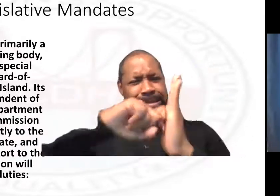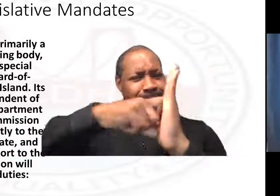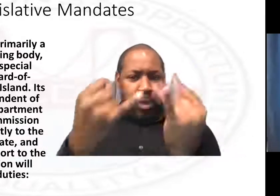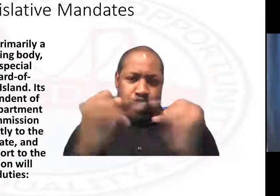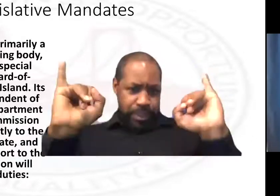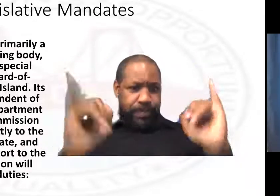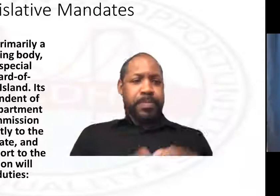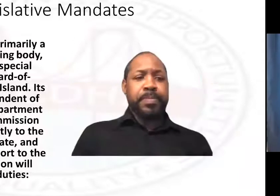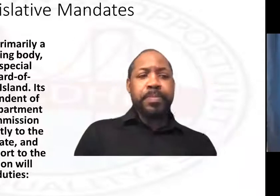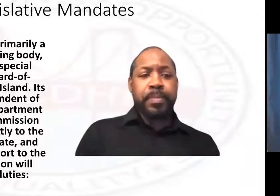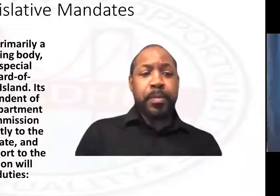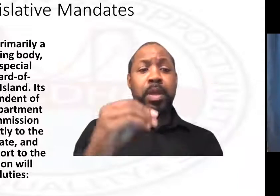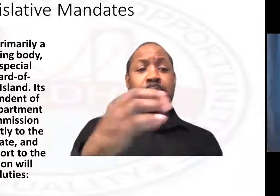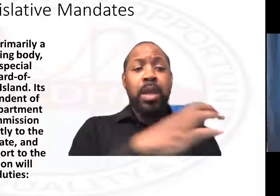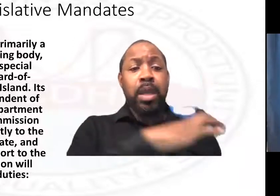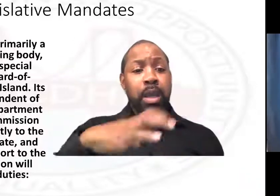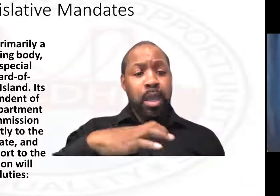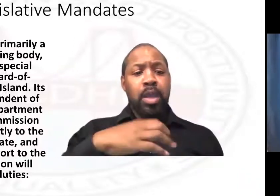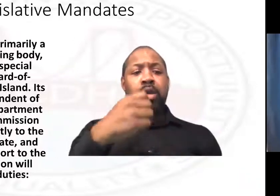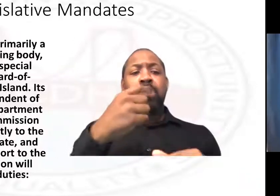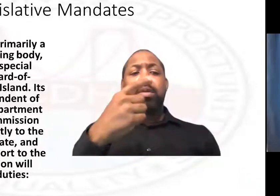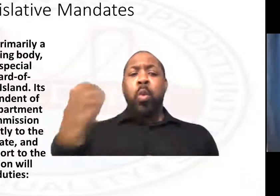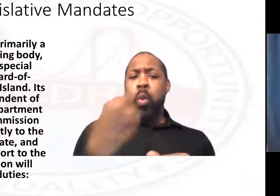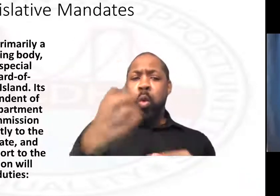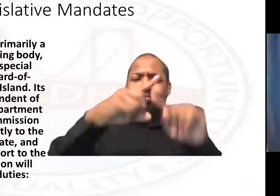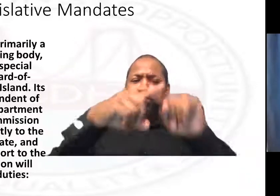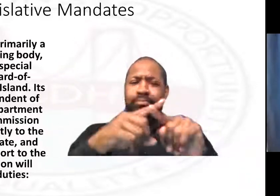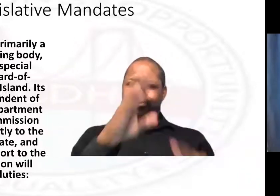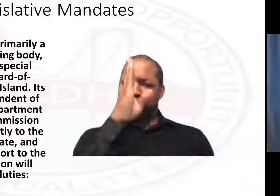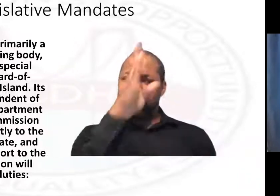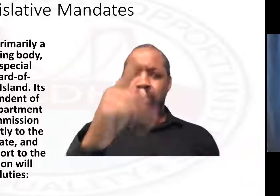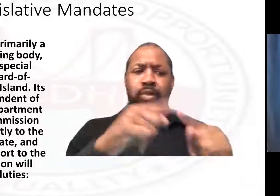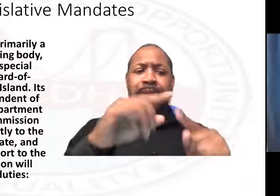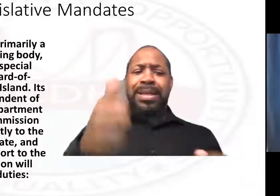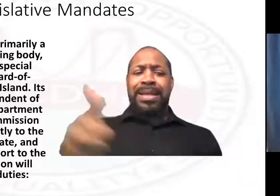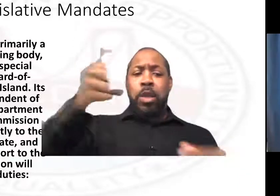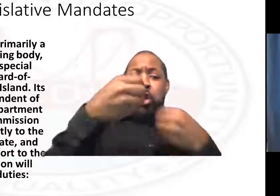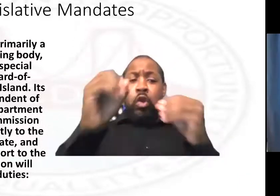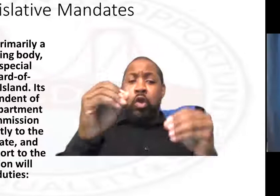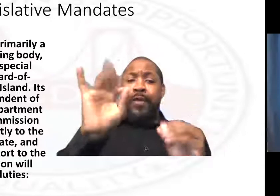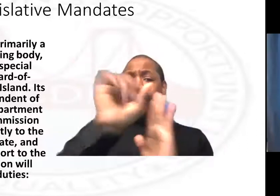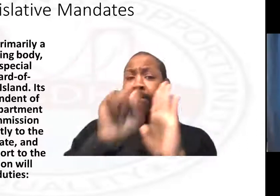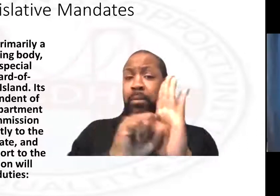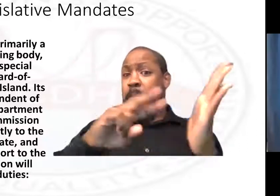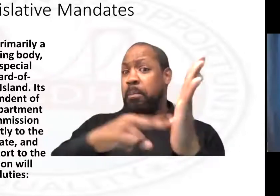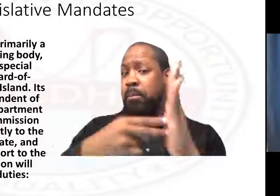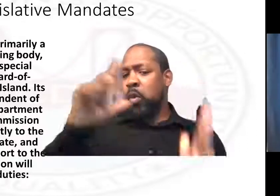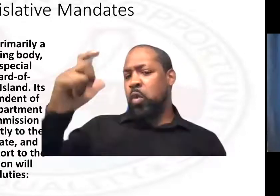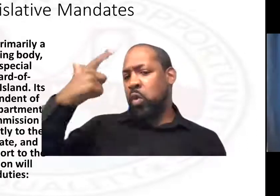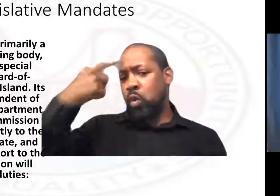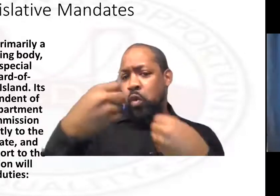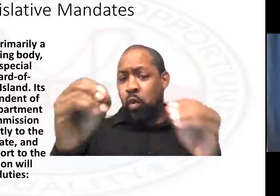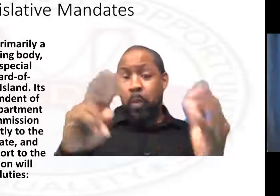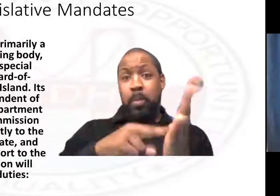take over the Rhode Island Commission for the Deaf and Hard of Hearing, that it must be an independent. So picking back up, it says that the commission